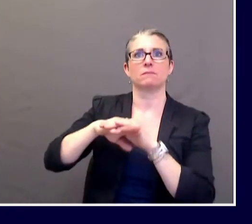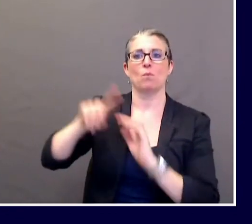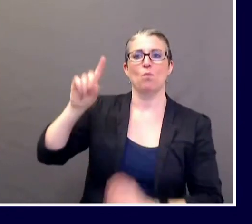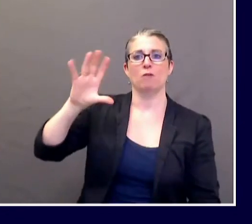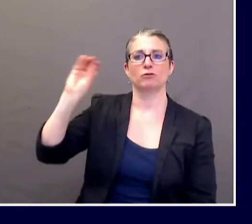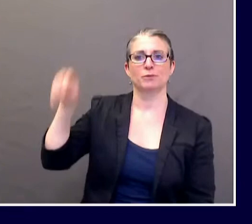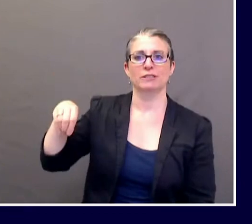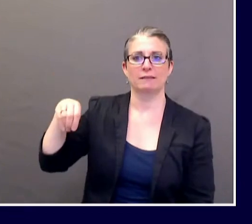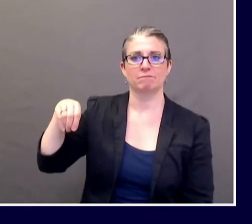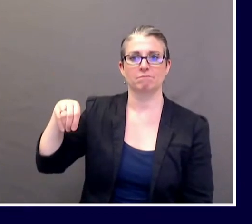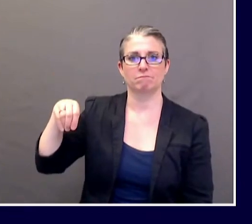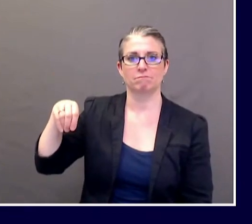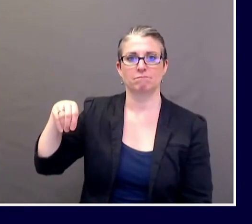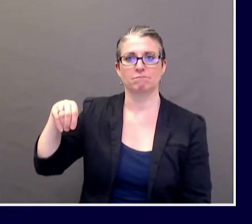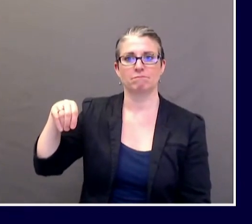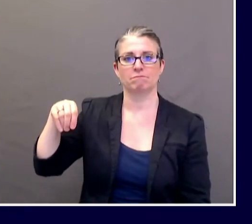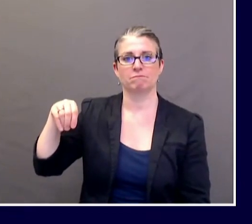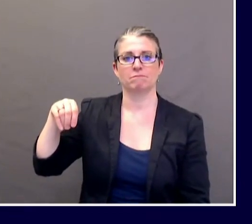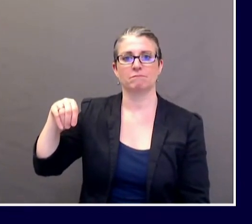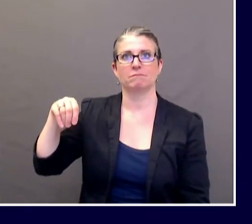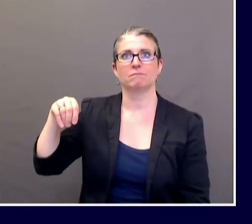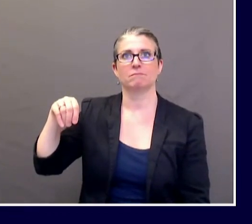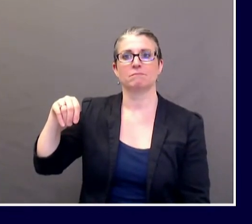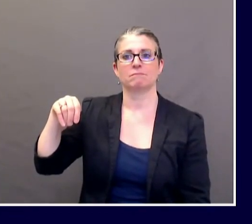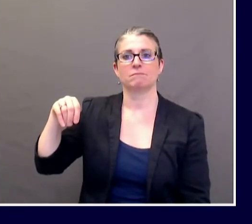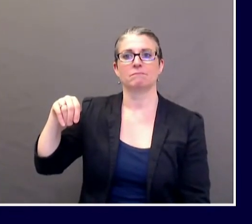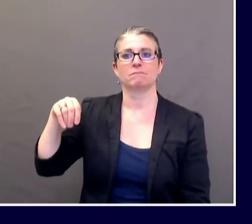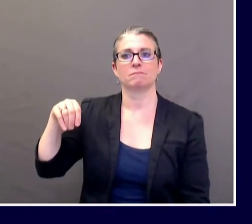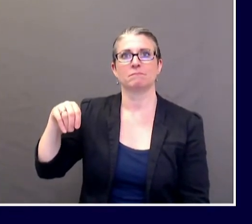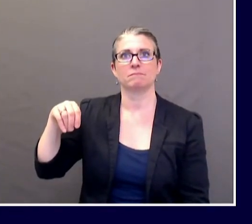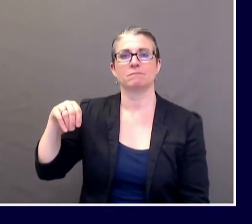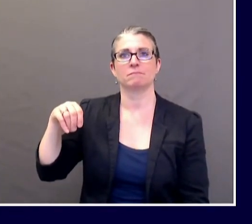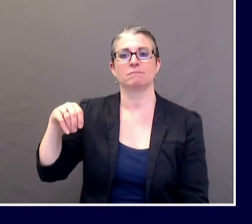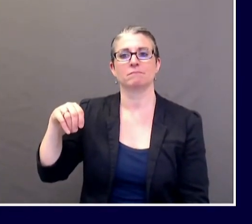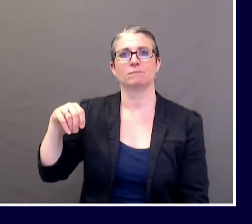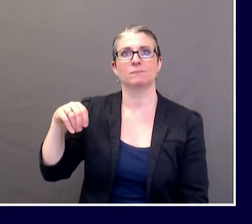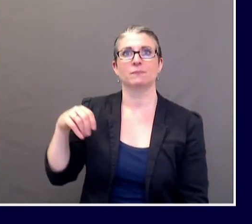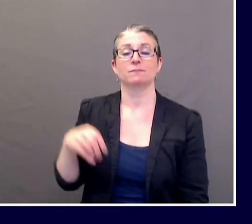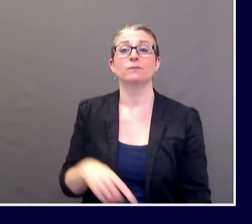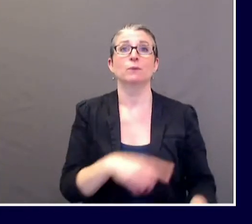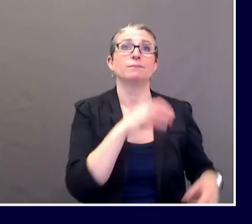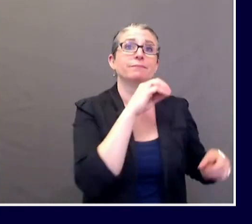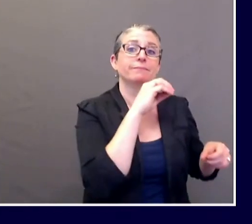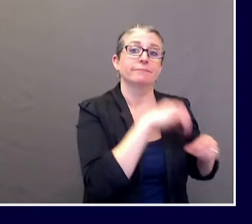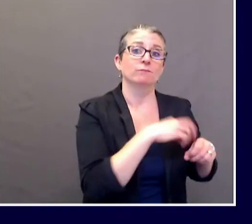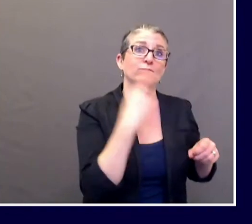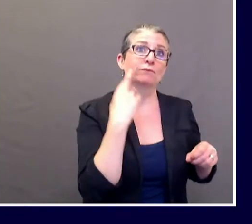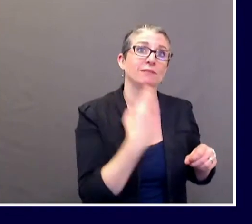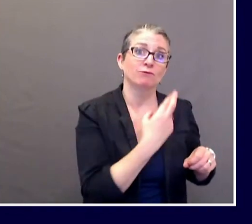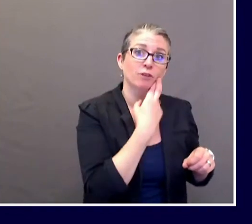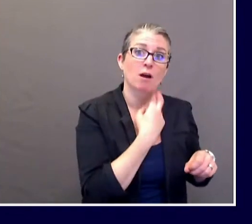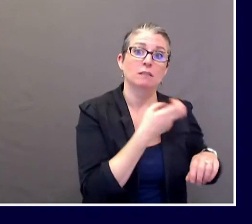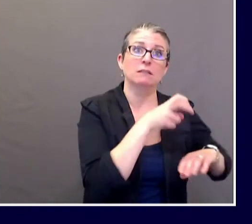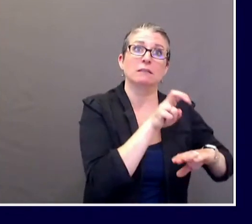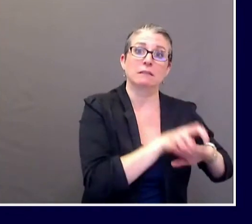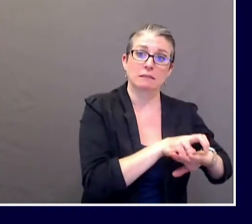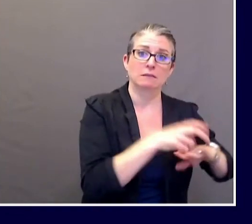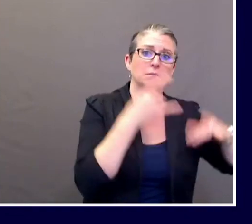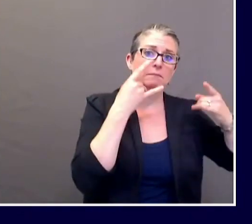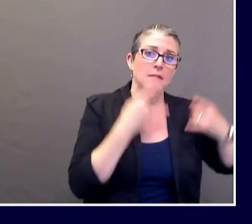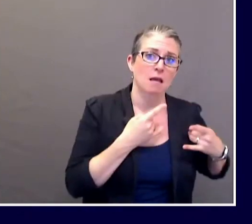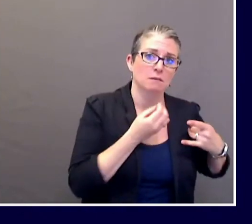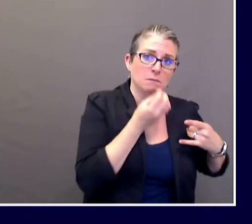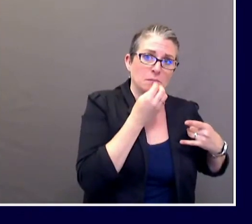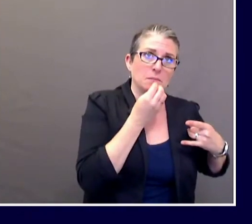need to wear a face covering, whereas previously you did. Okay, understood. Did want to ask a little bit about the walk-in